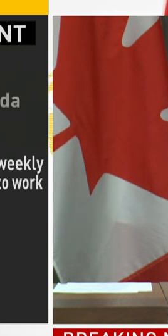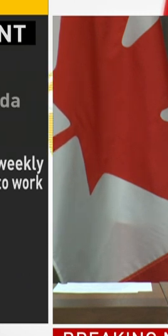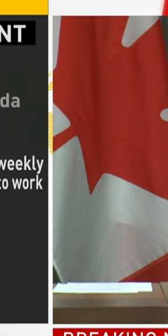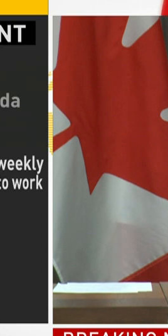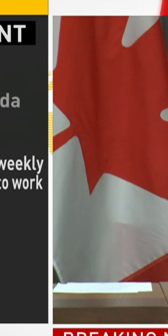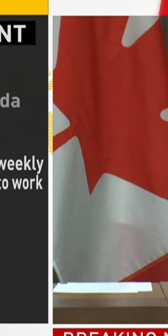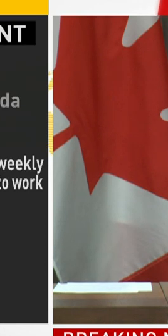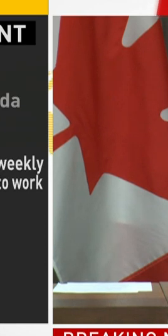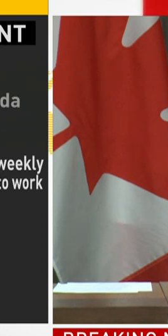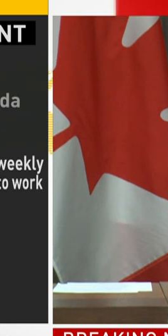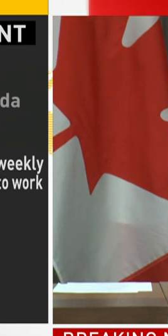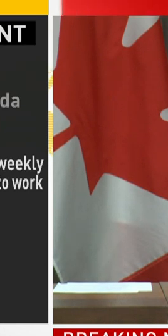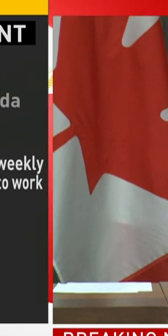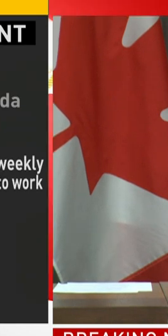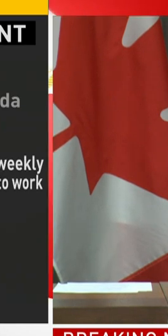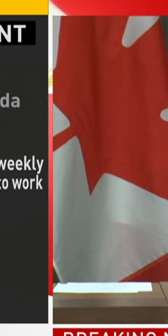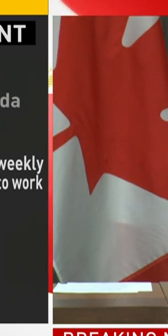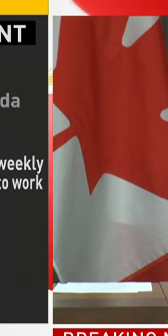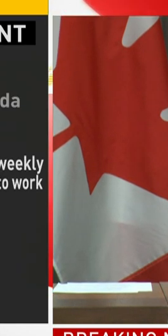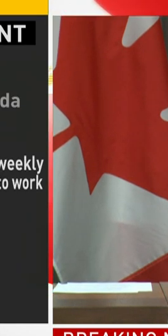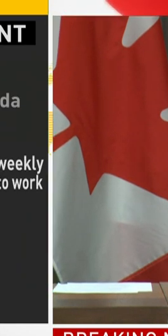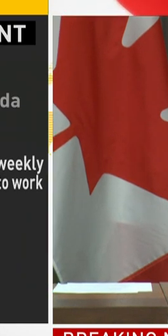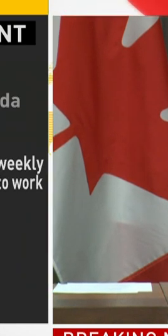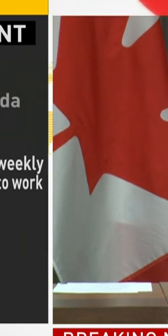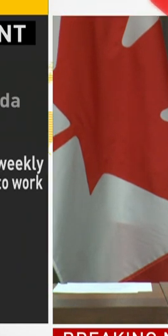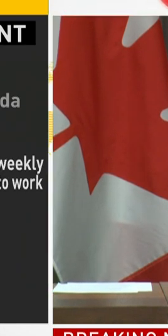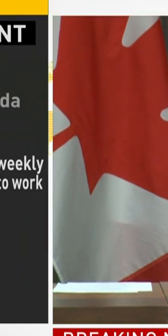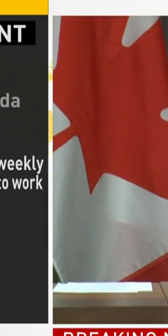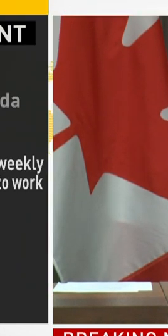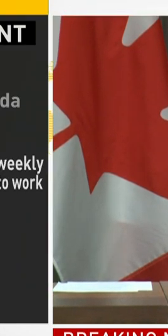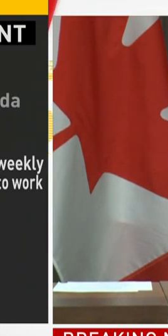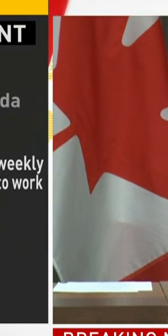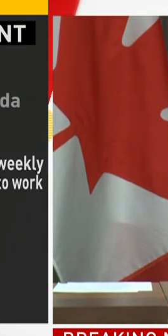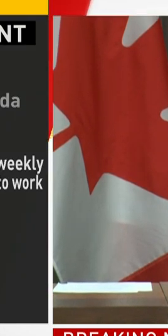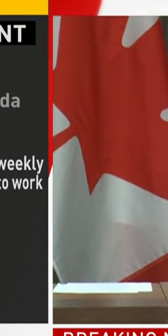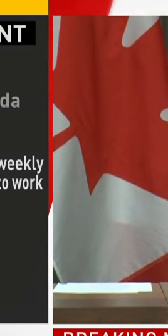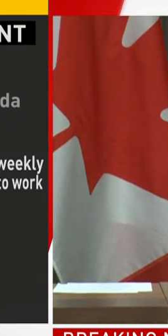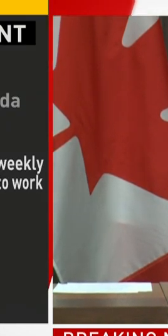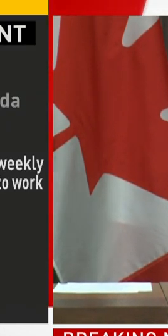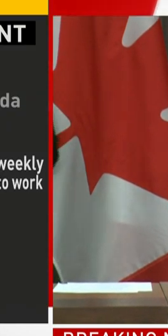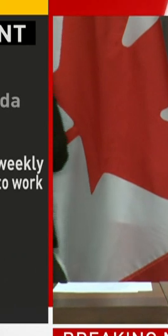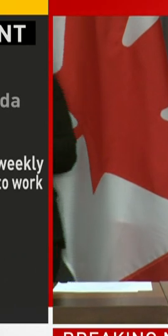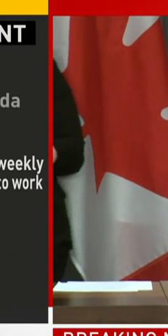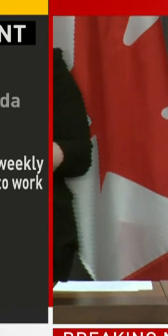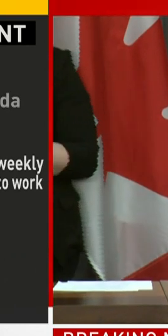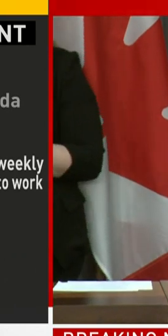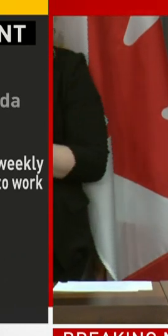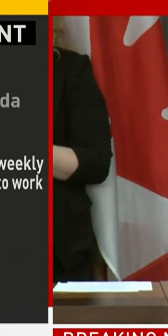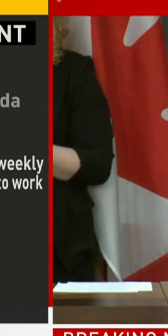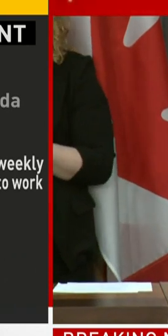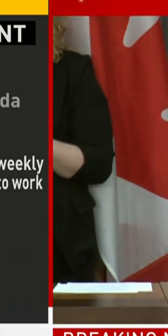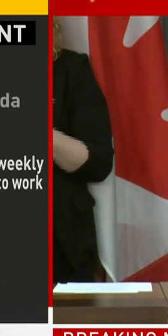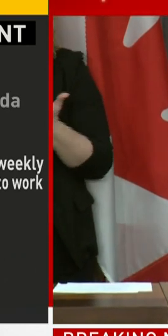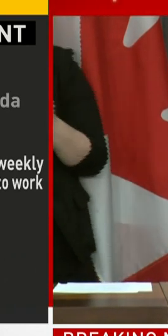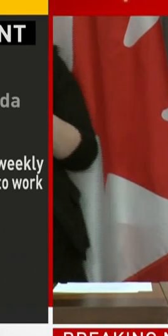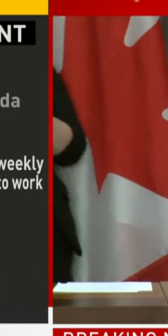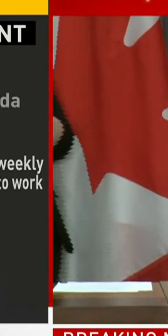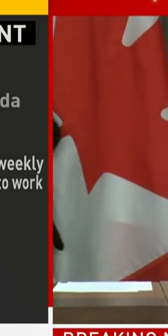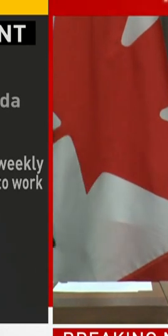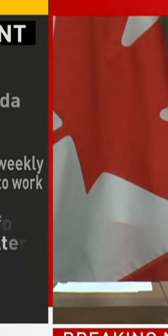3 weeks? And for the other measures, how long will they take? Answer. We have already